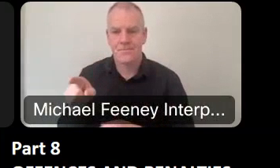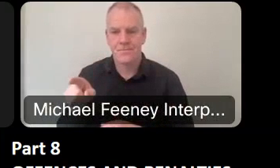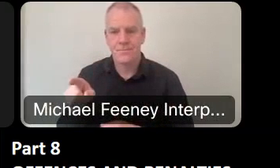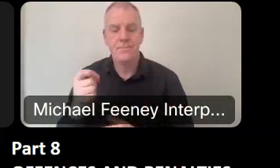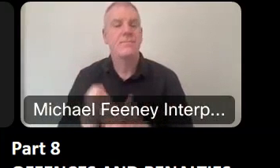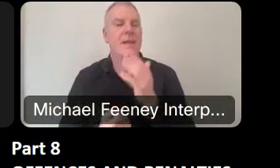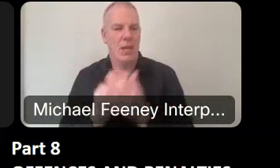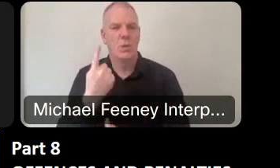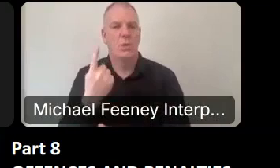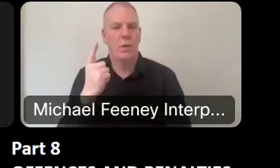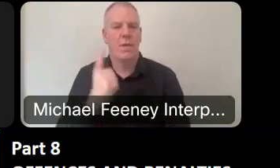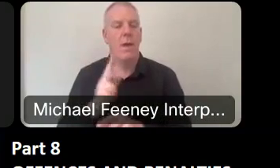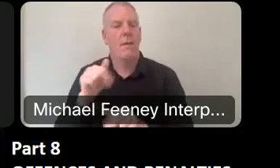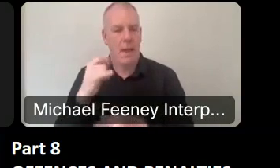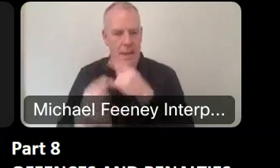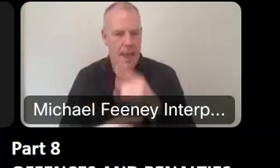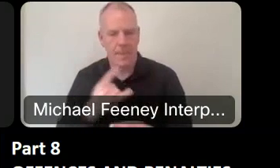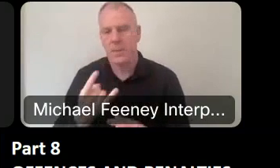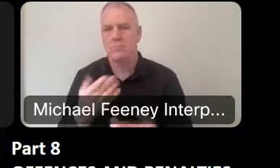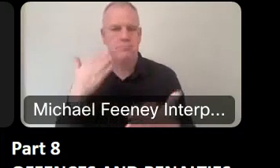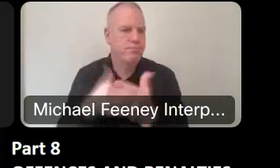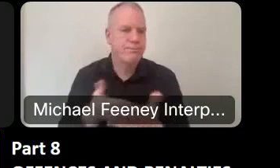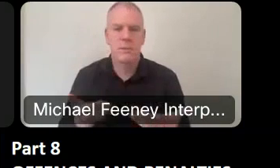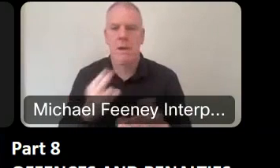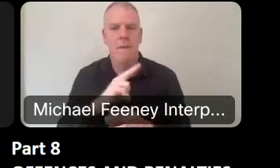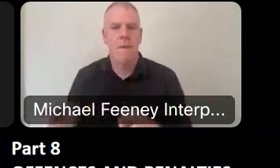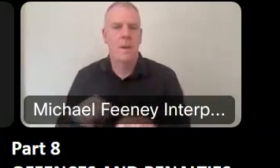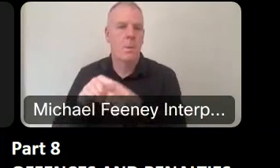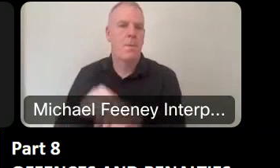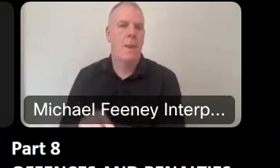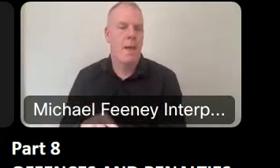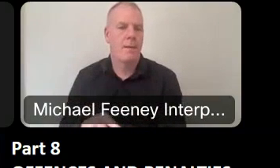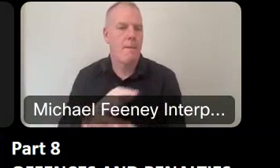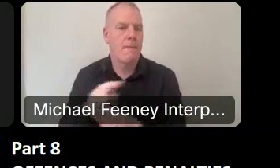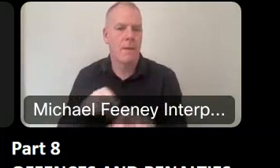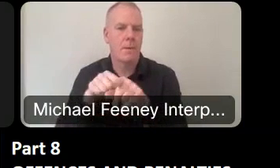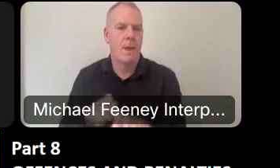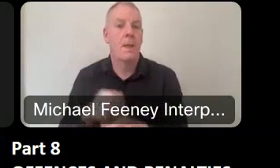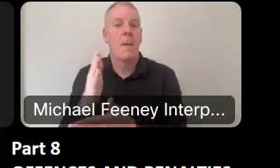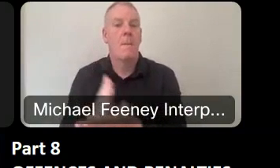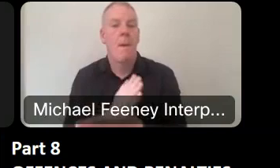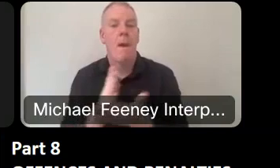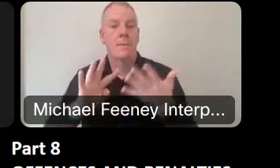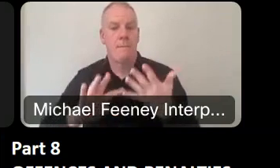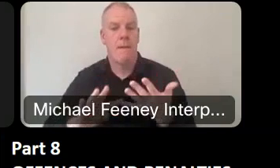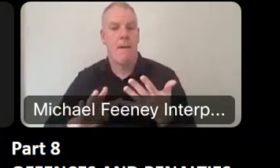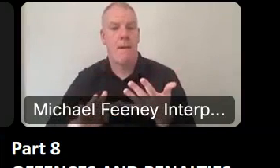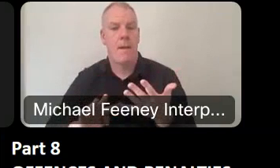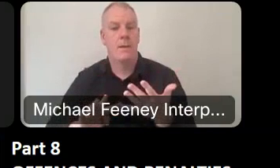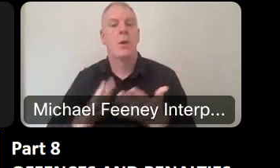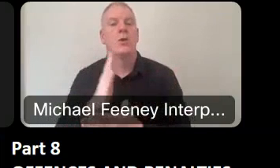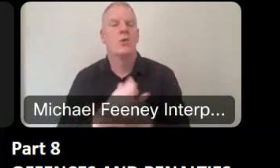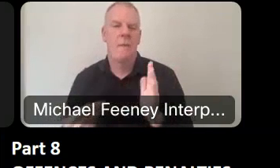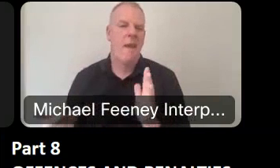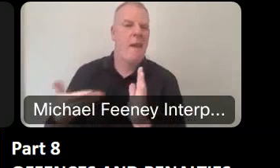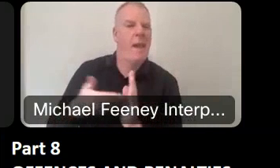issues that might occur where there might be non-compliance. And then in Part 9, there's some miscellaneous,